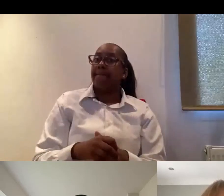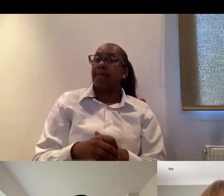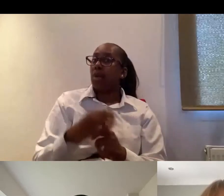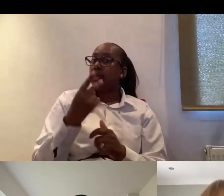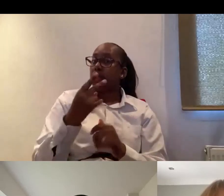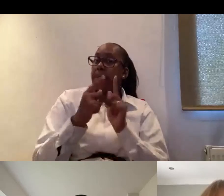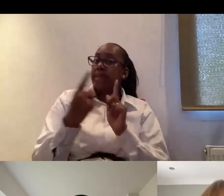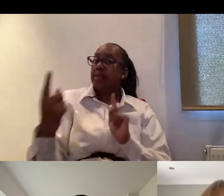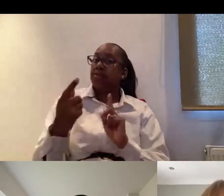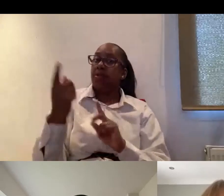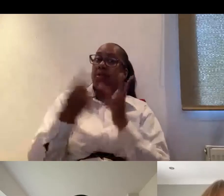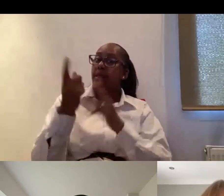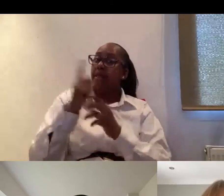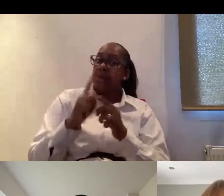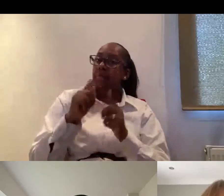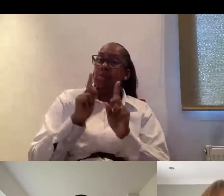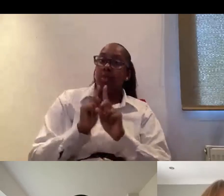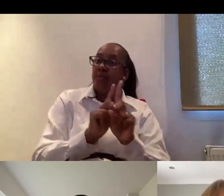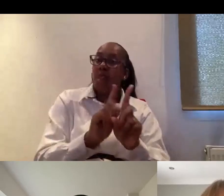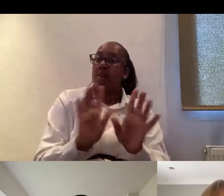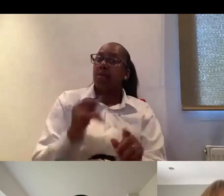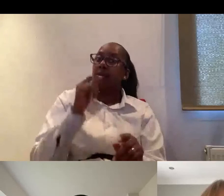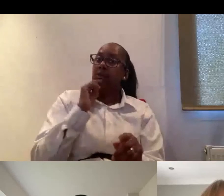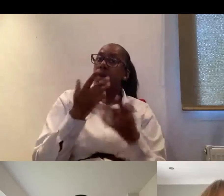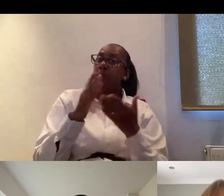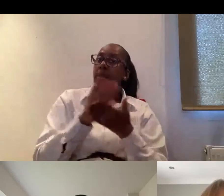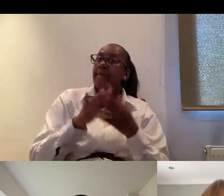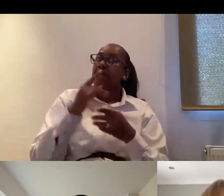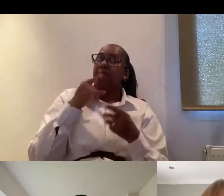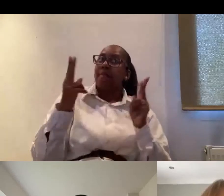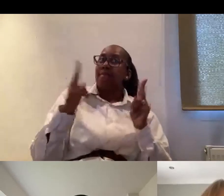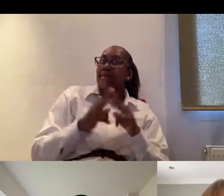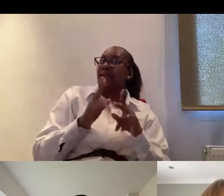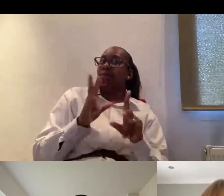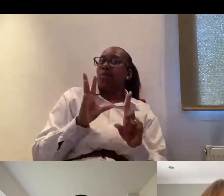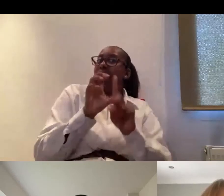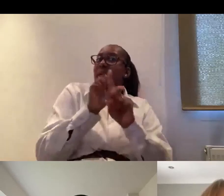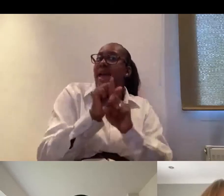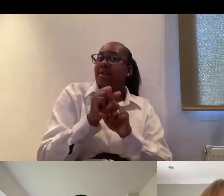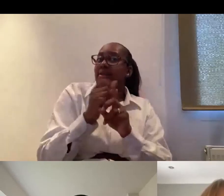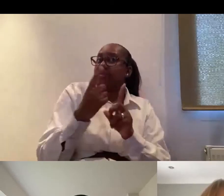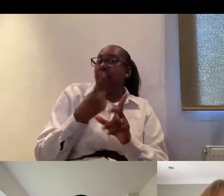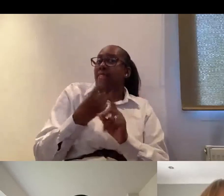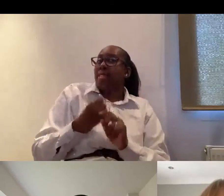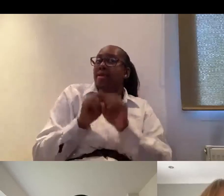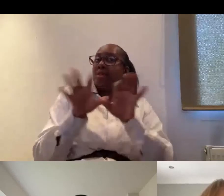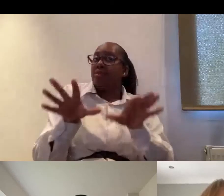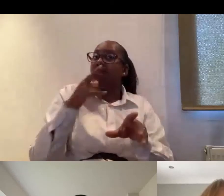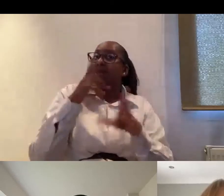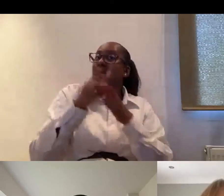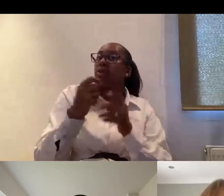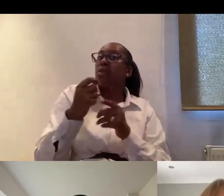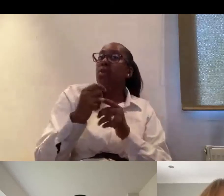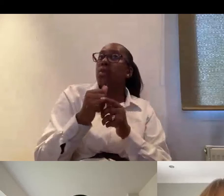from everybody else. Because although you're less likely to catch it and less likely to transmit it, you can still do both